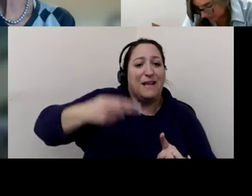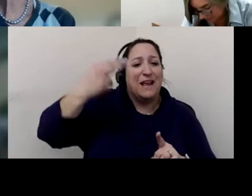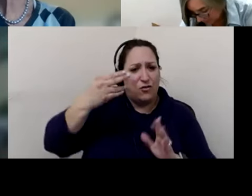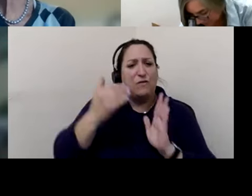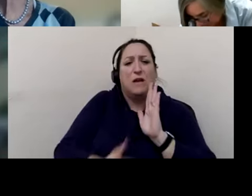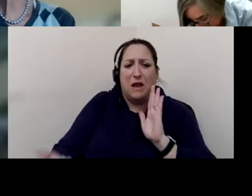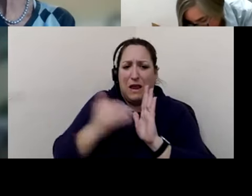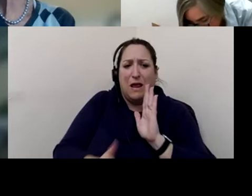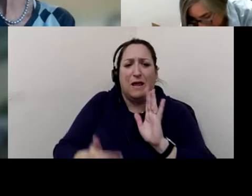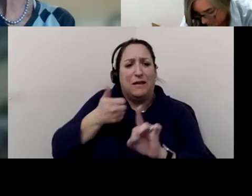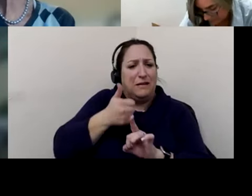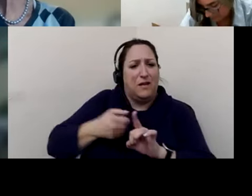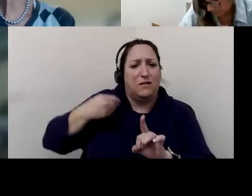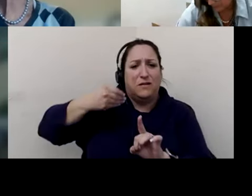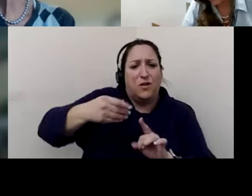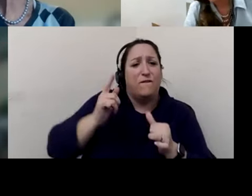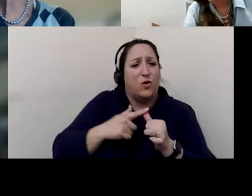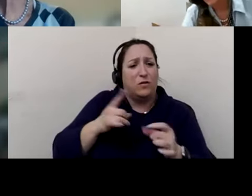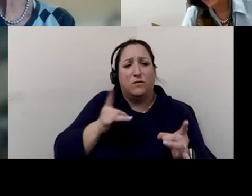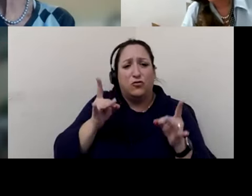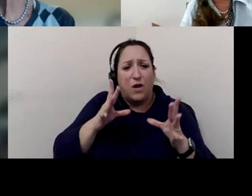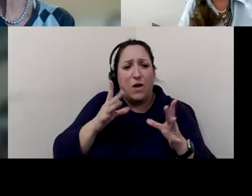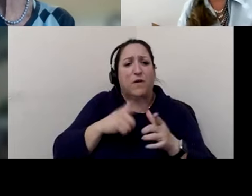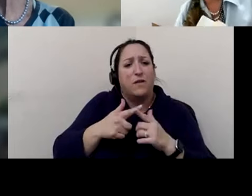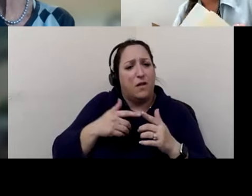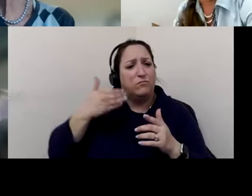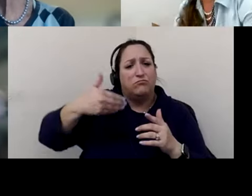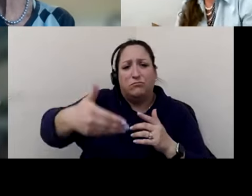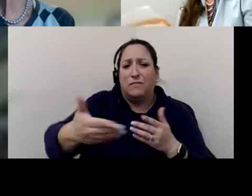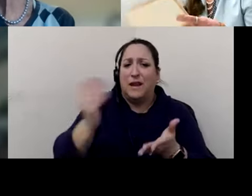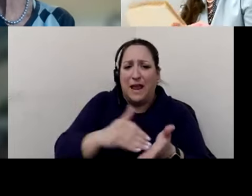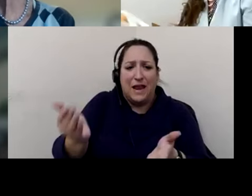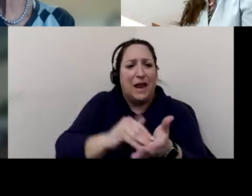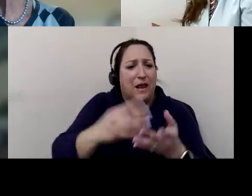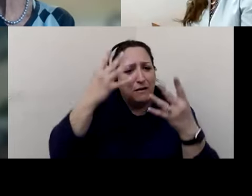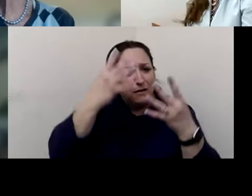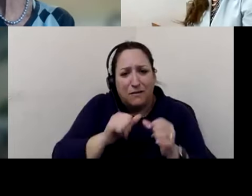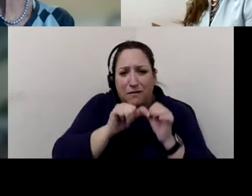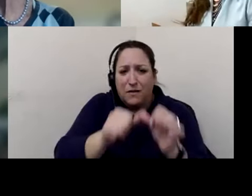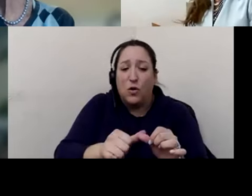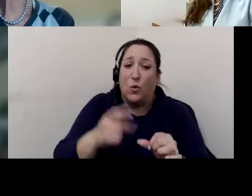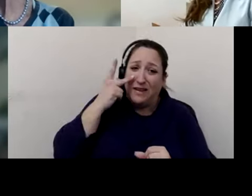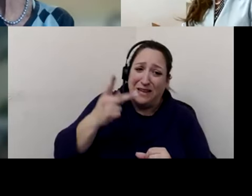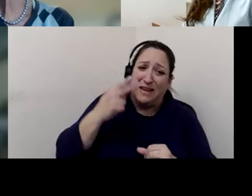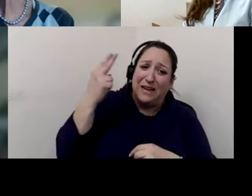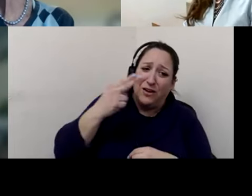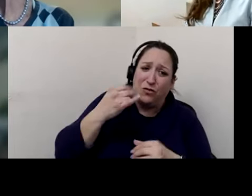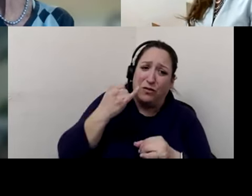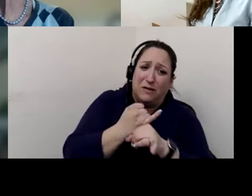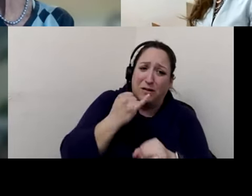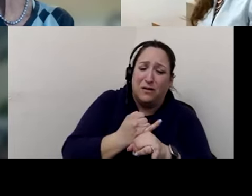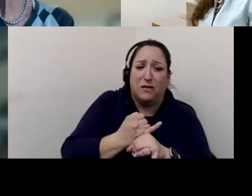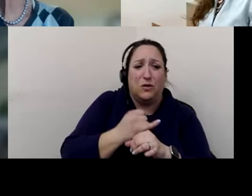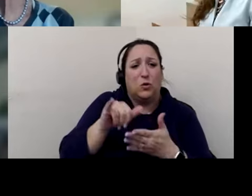itself. The first is tragedy, and then it's farce. We've seen the history of deinstitutionalization in New York State. It